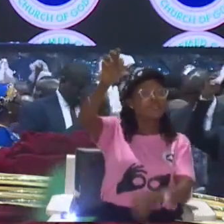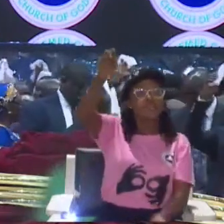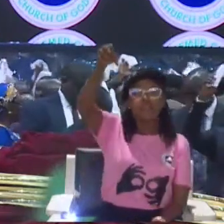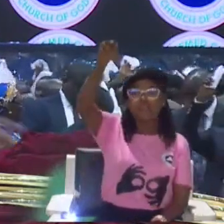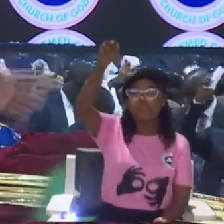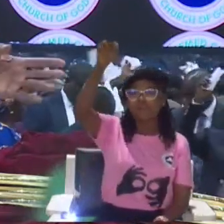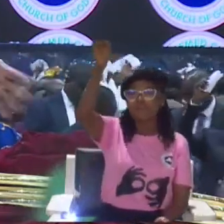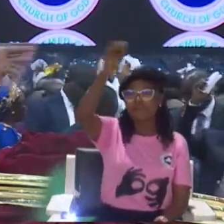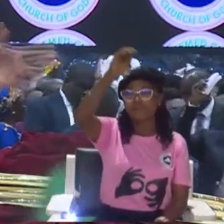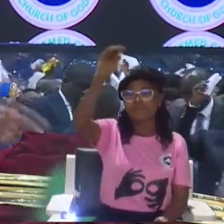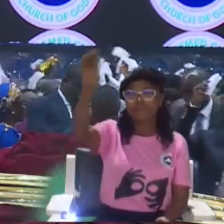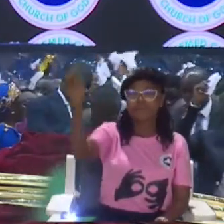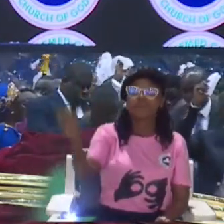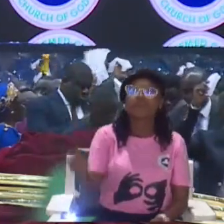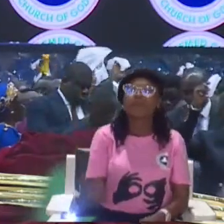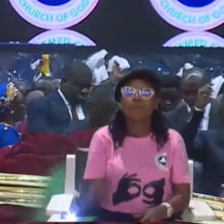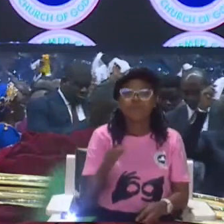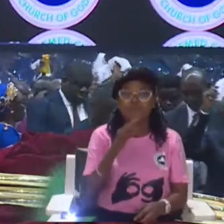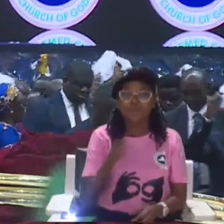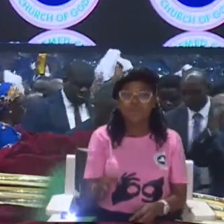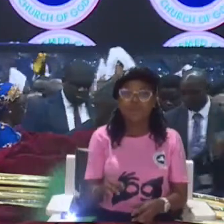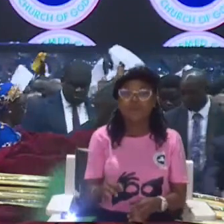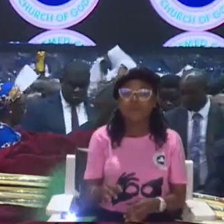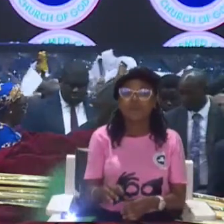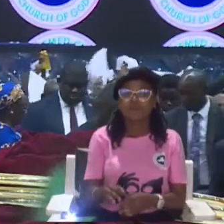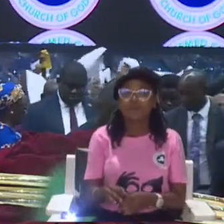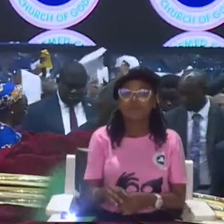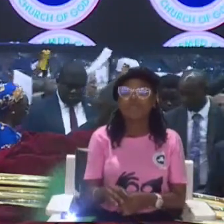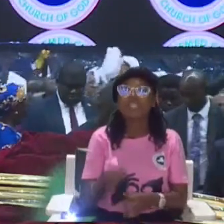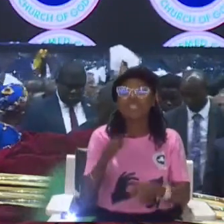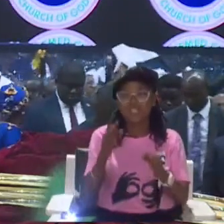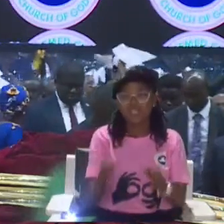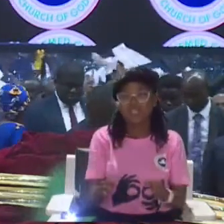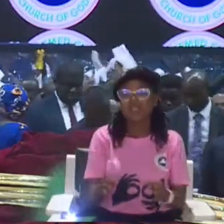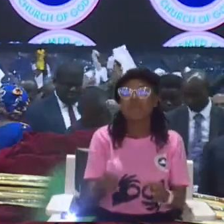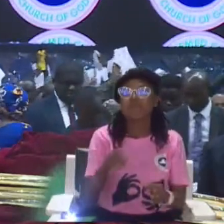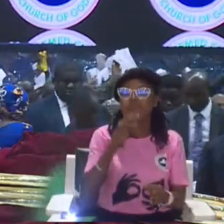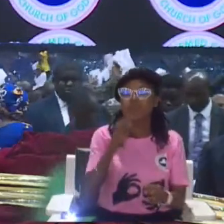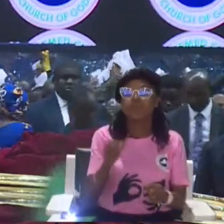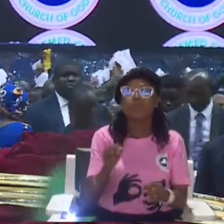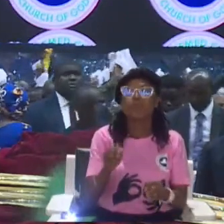drop your offering, go ahead, drop it. As